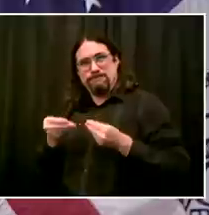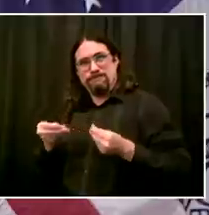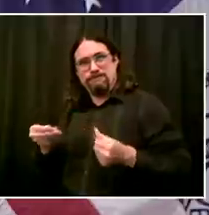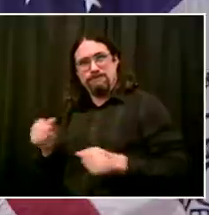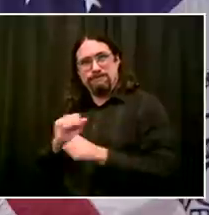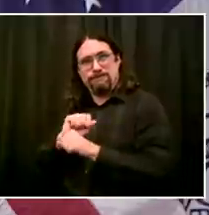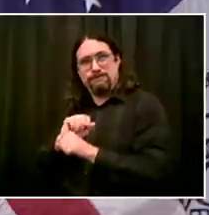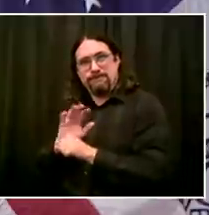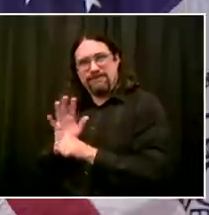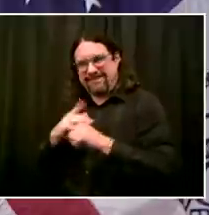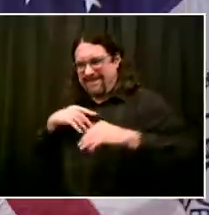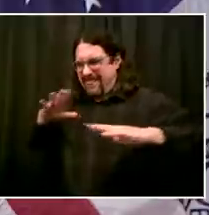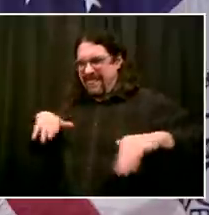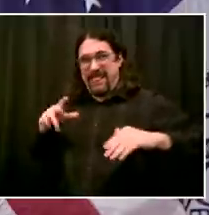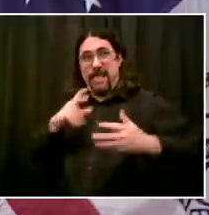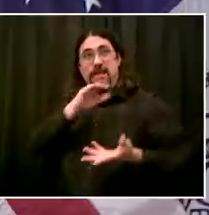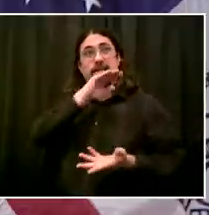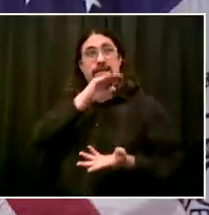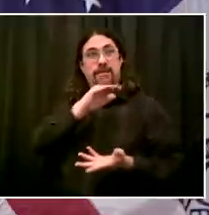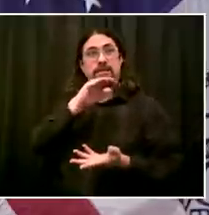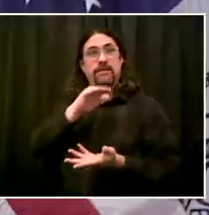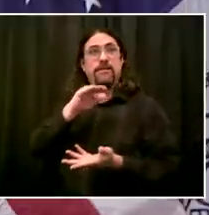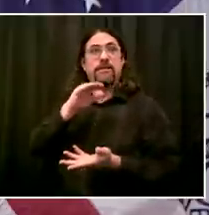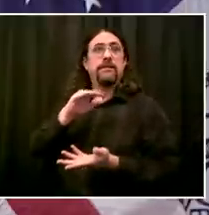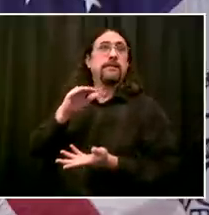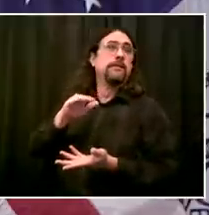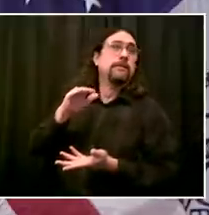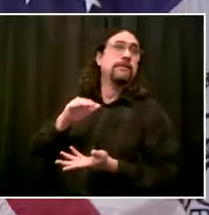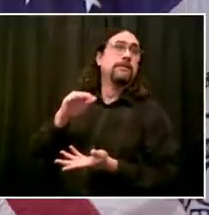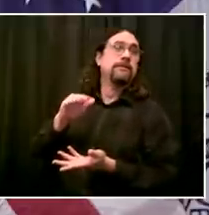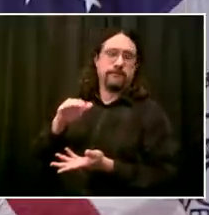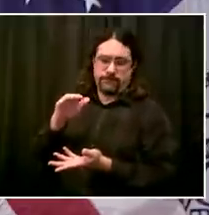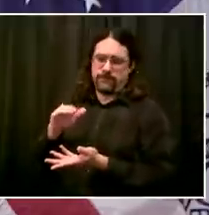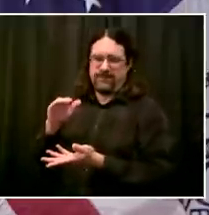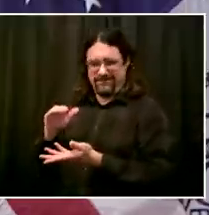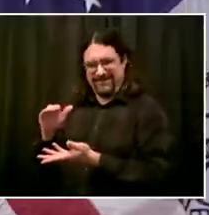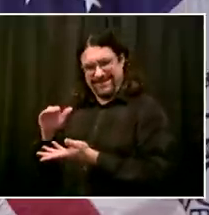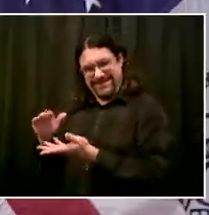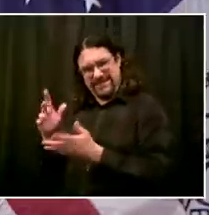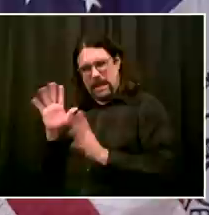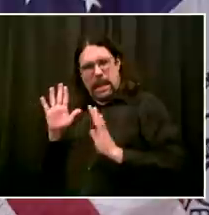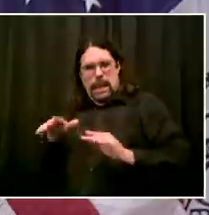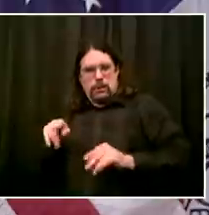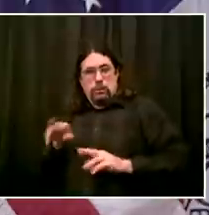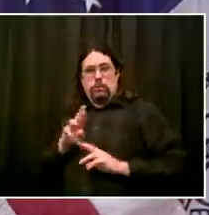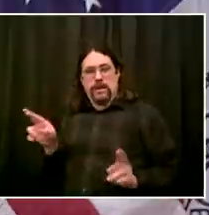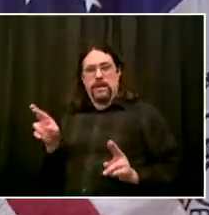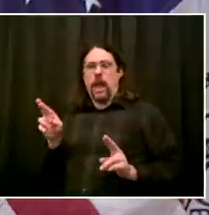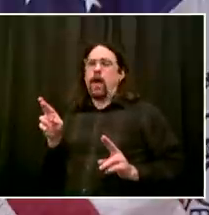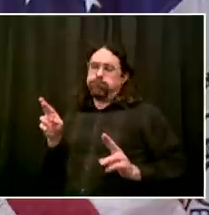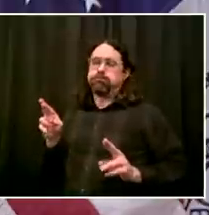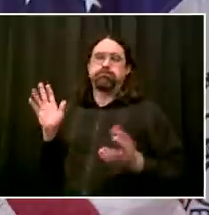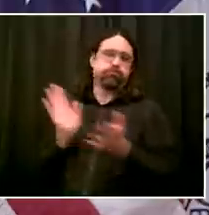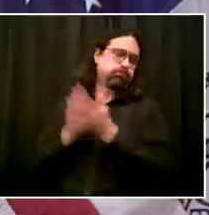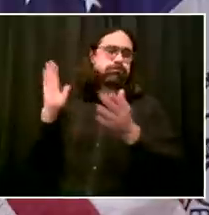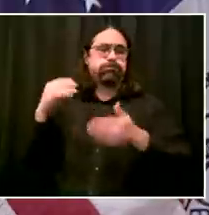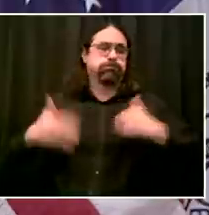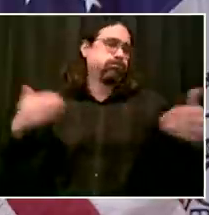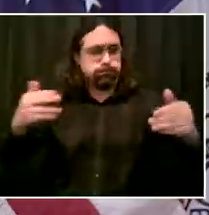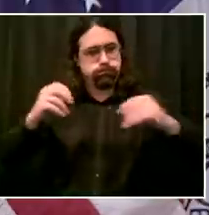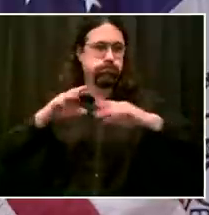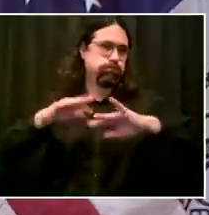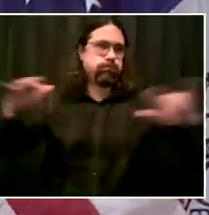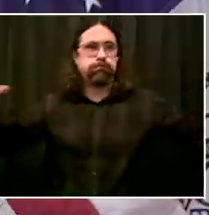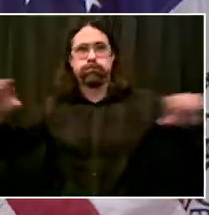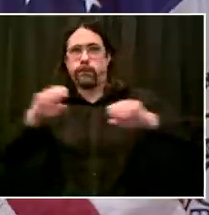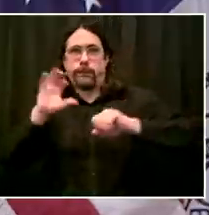going to keep reminding you, Memorial Day is a time to redouble our efforts and not lose our focus, because we want to get to that better